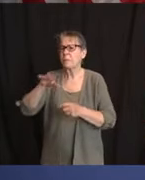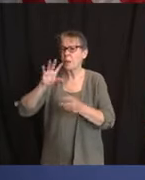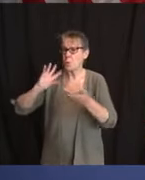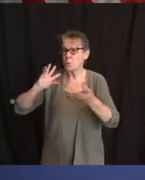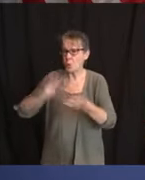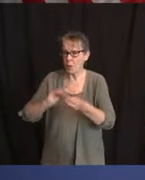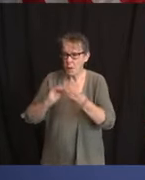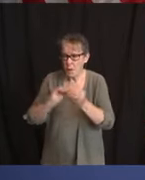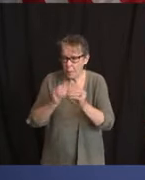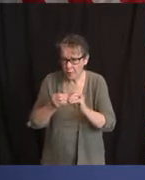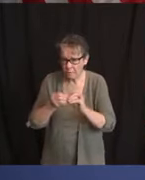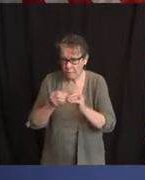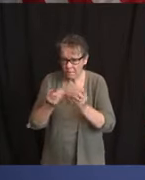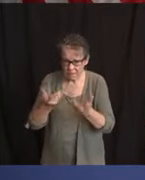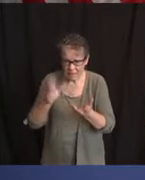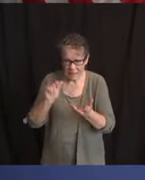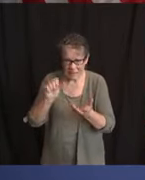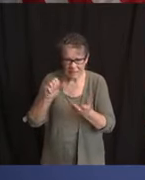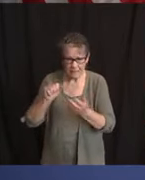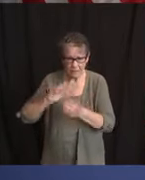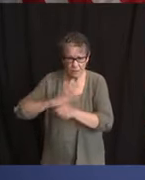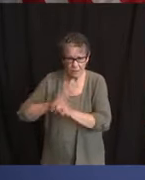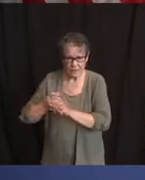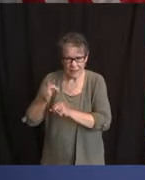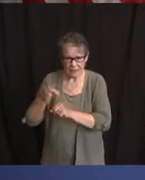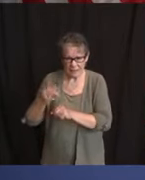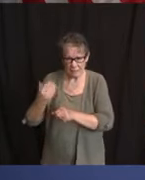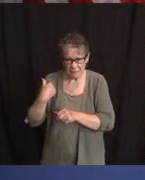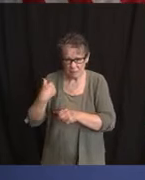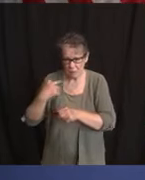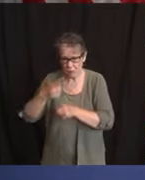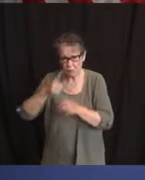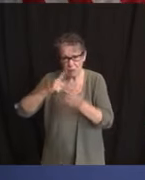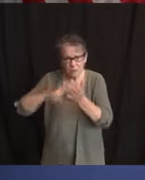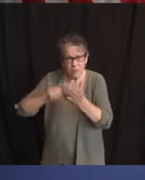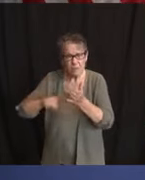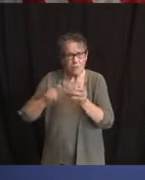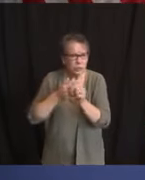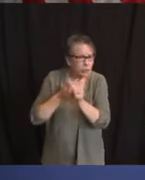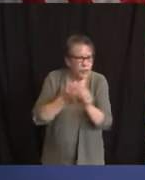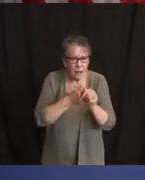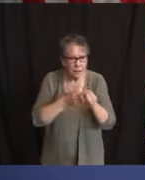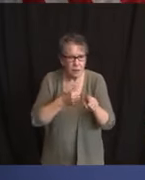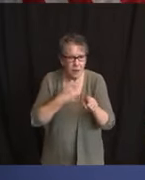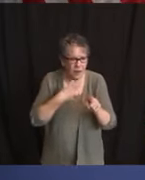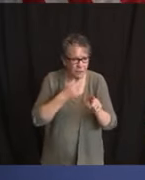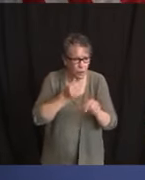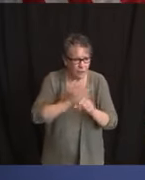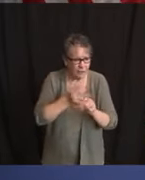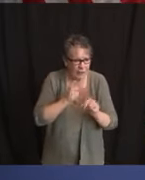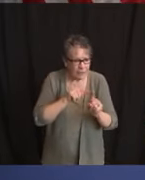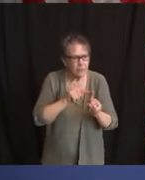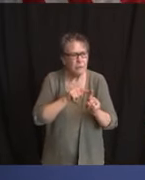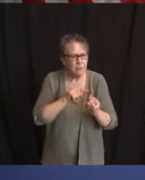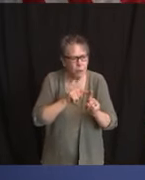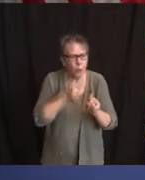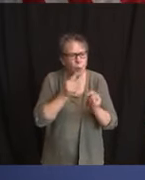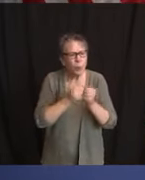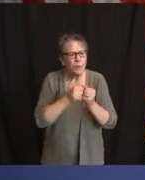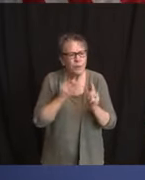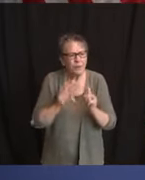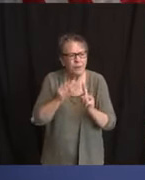the down the shore on the boardwalk and whatnot, there were some, at least one legislator and others trying to promote